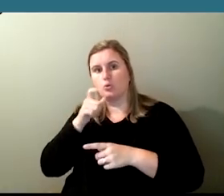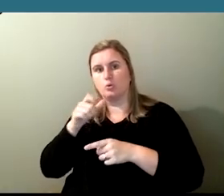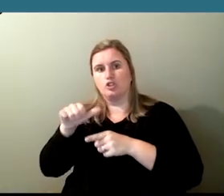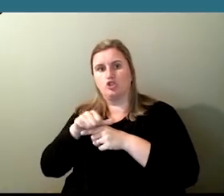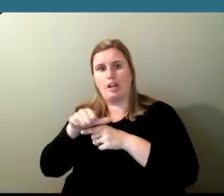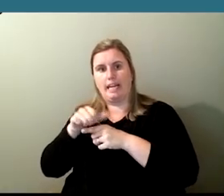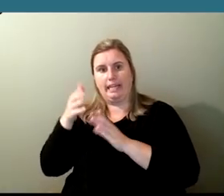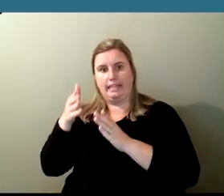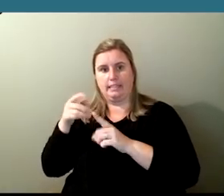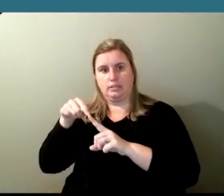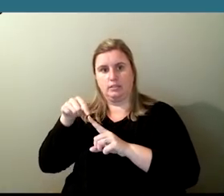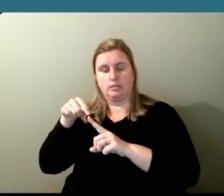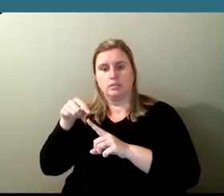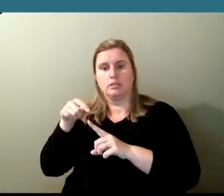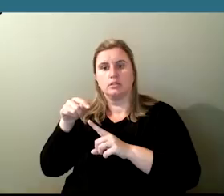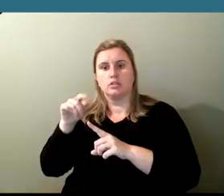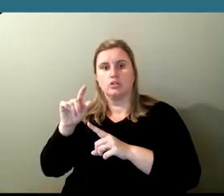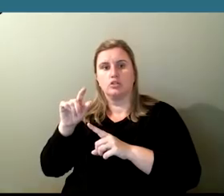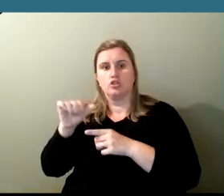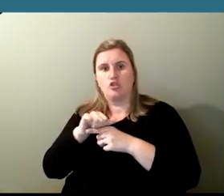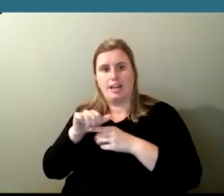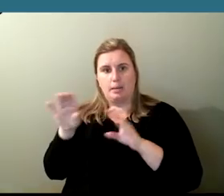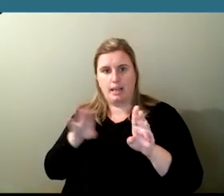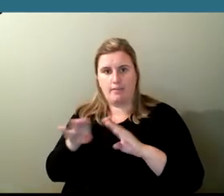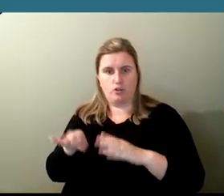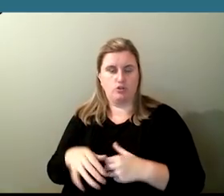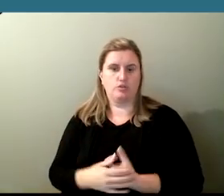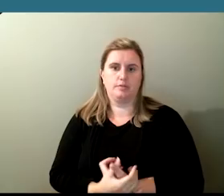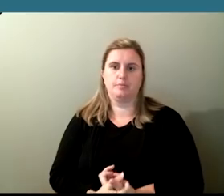trainers training behaviors.